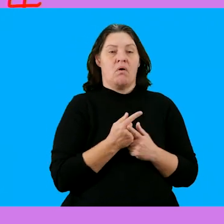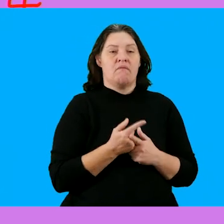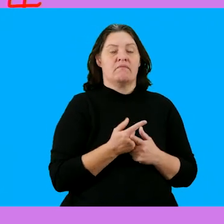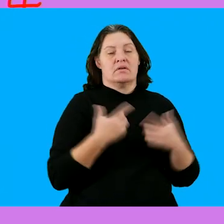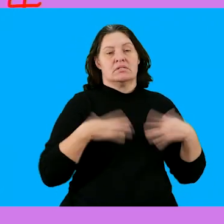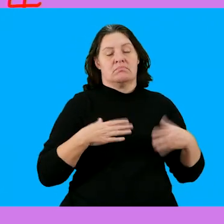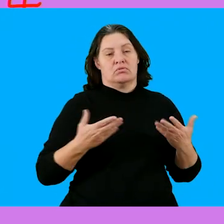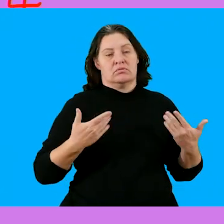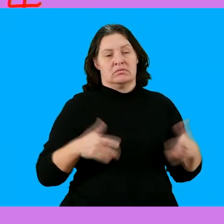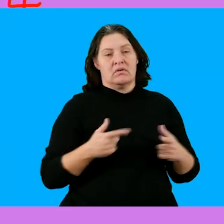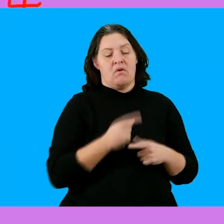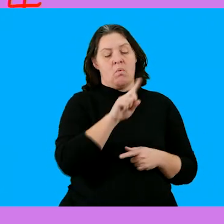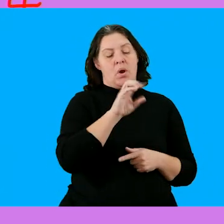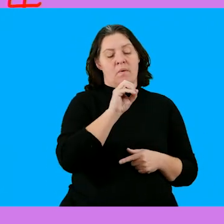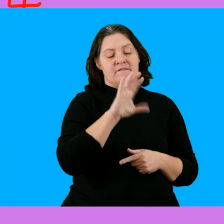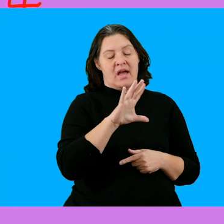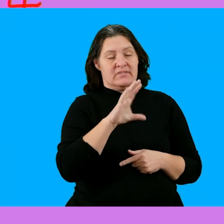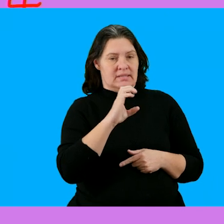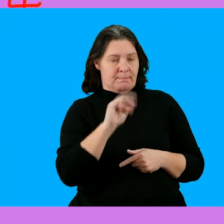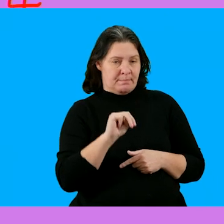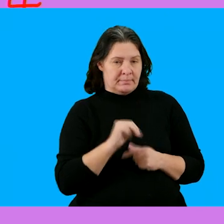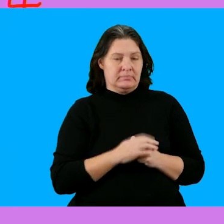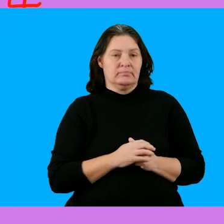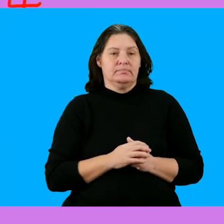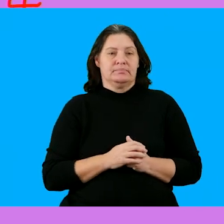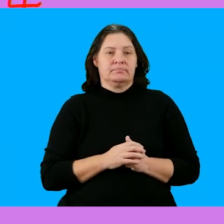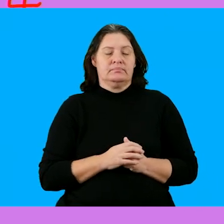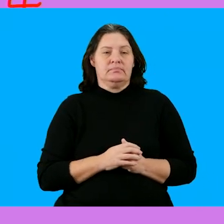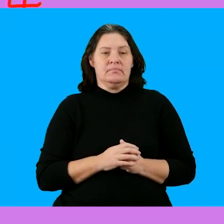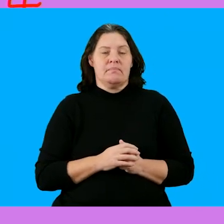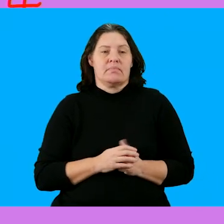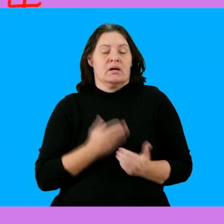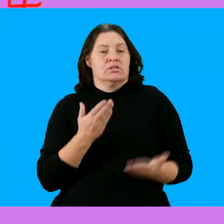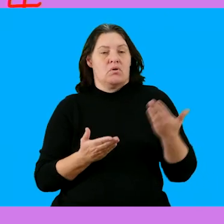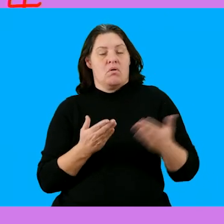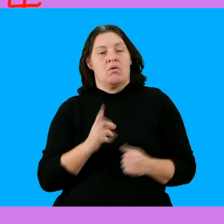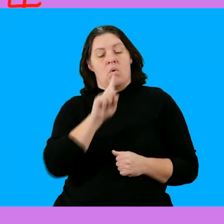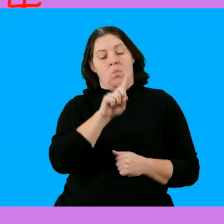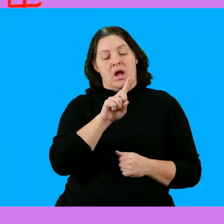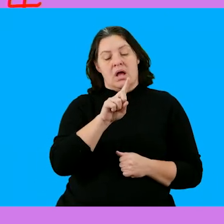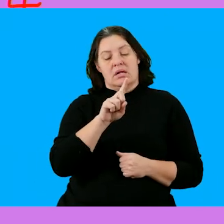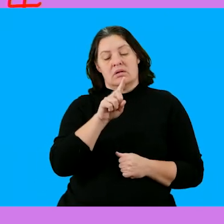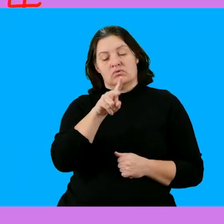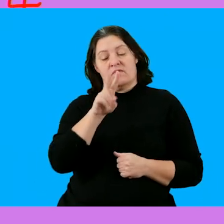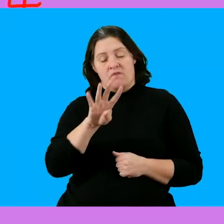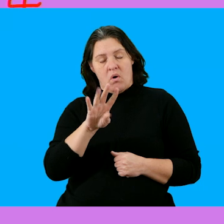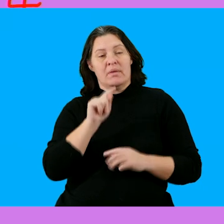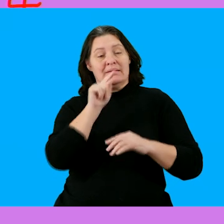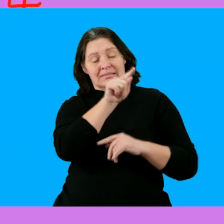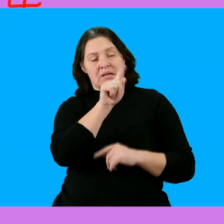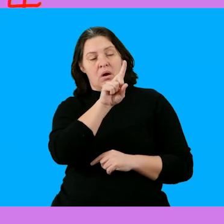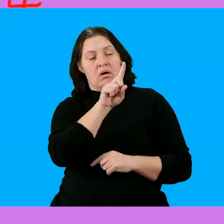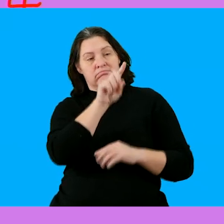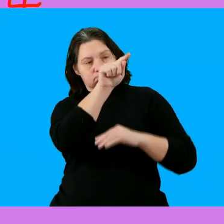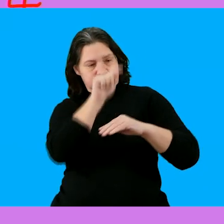length of my sportswear of 105 centimeters. Right? Since I'm working with the scale 1:4, I